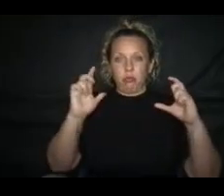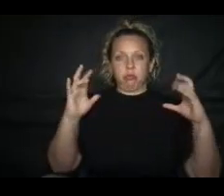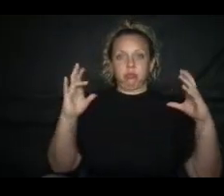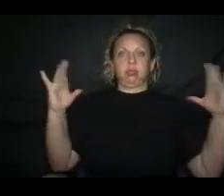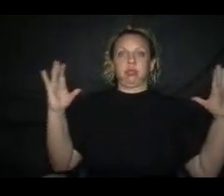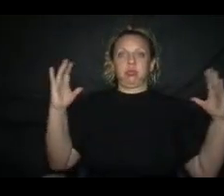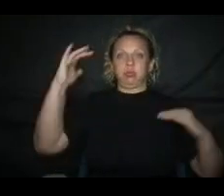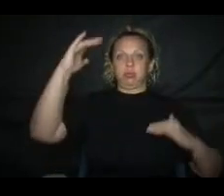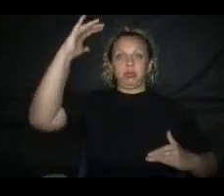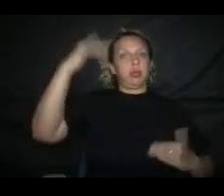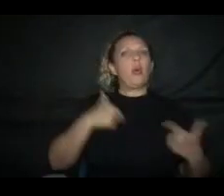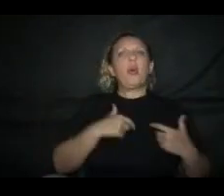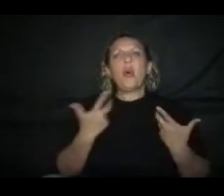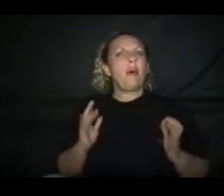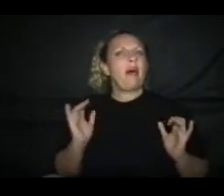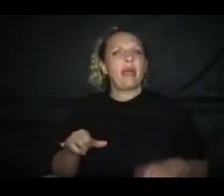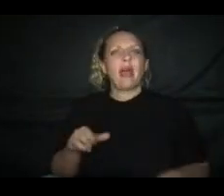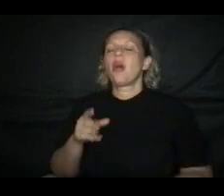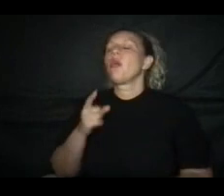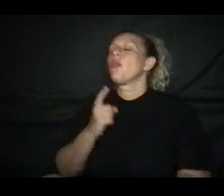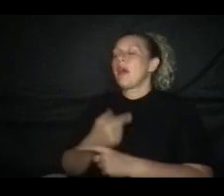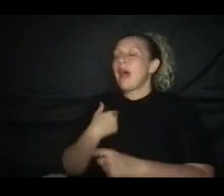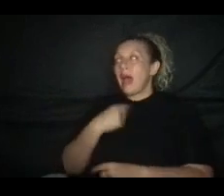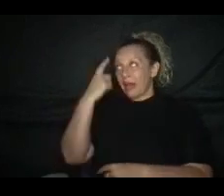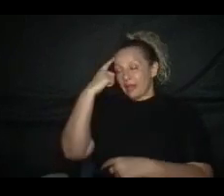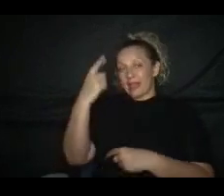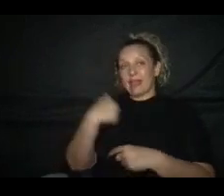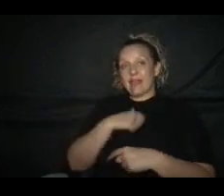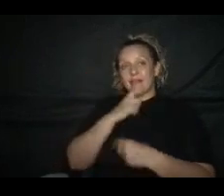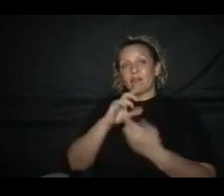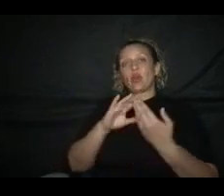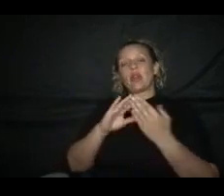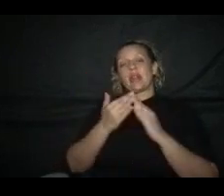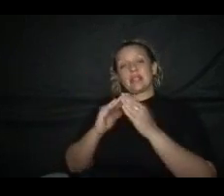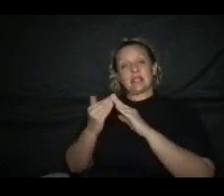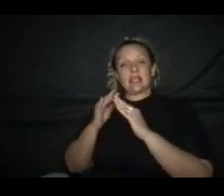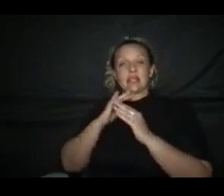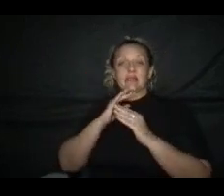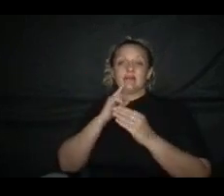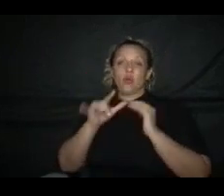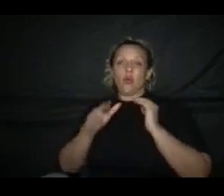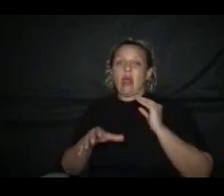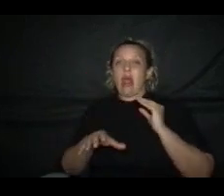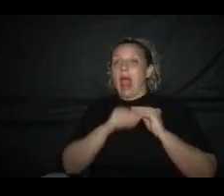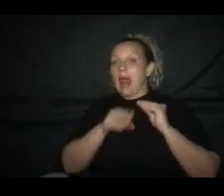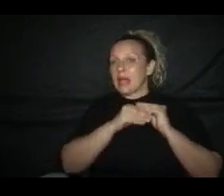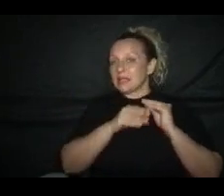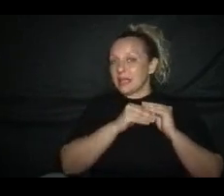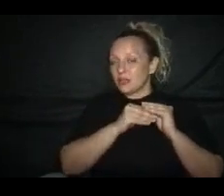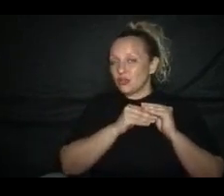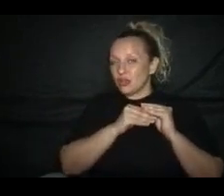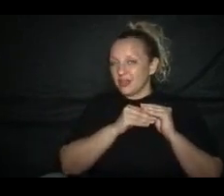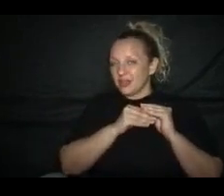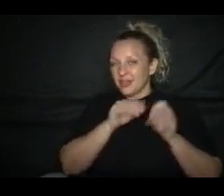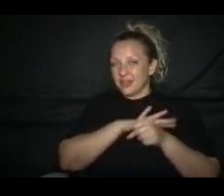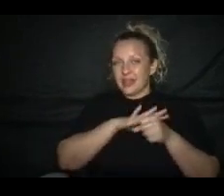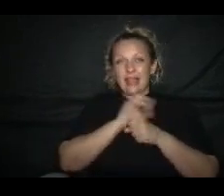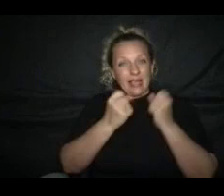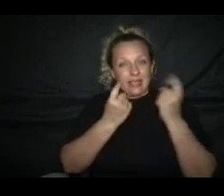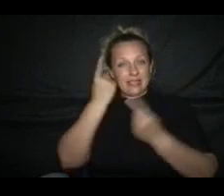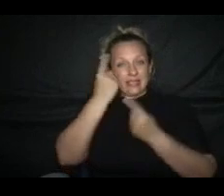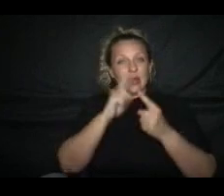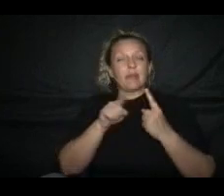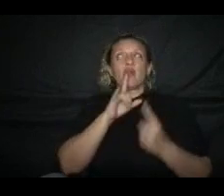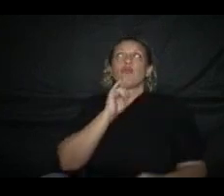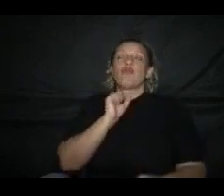are opportunities for the city to do some strategic annexation, I think those could be considered. But in essence,